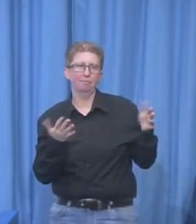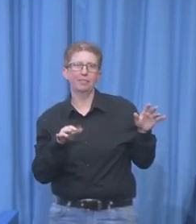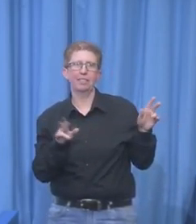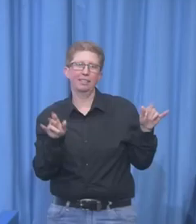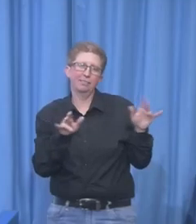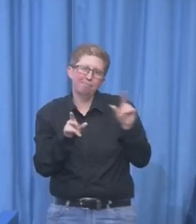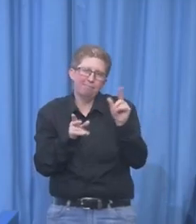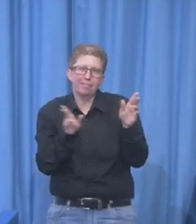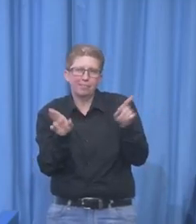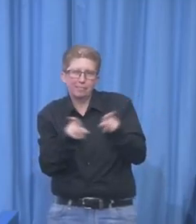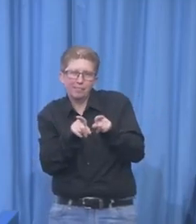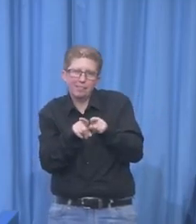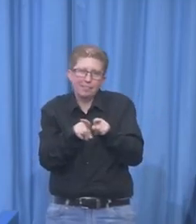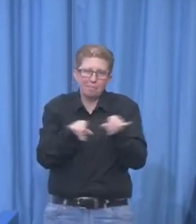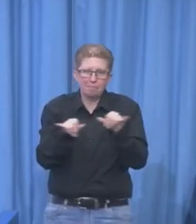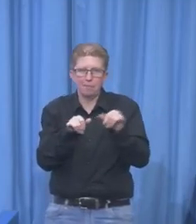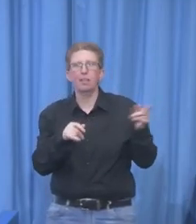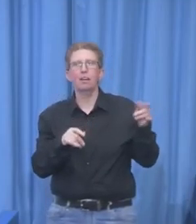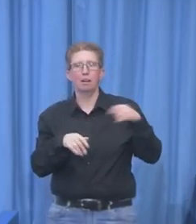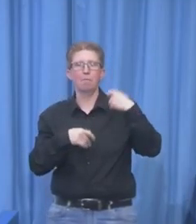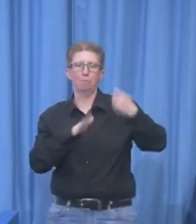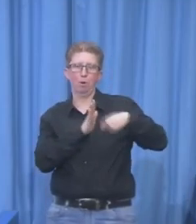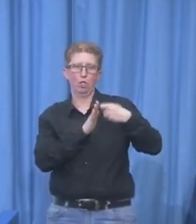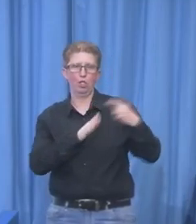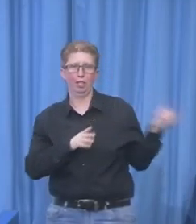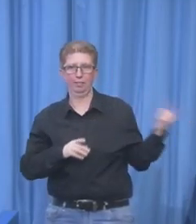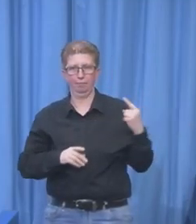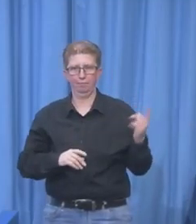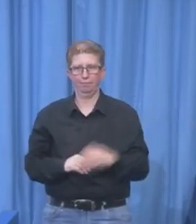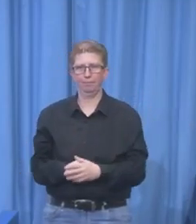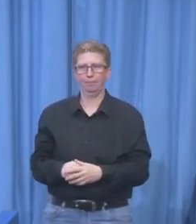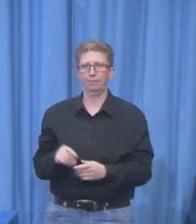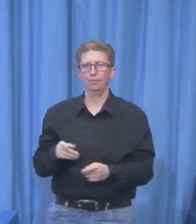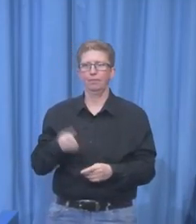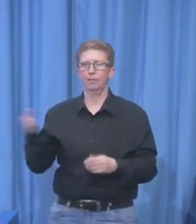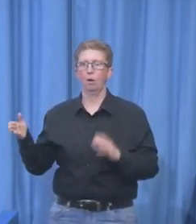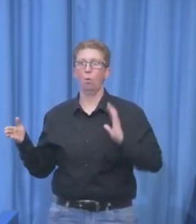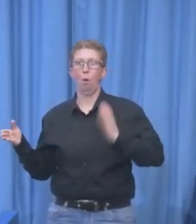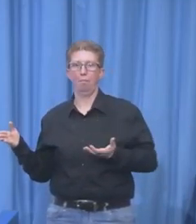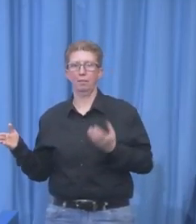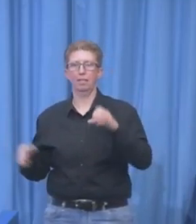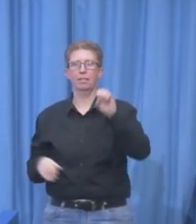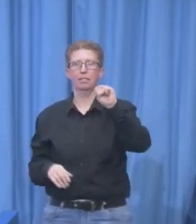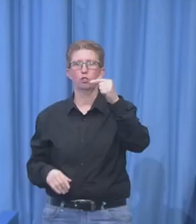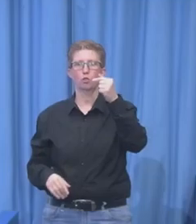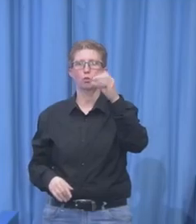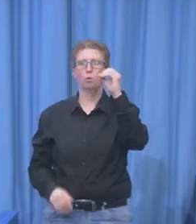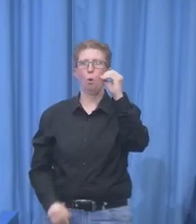from Canada. Laura, you will talk about the summer employment program.